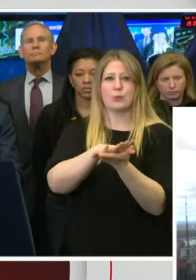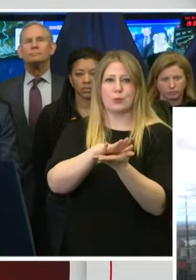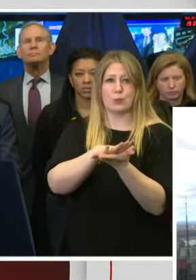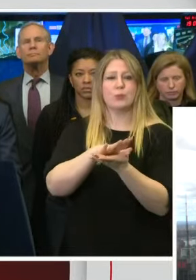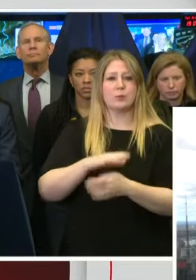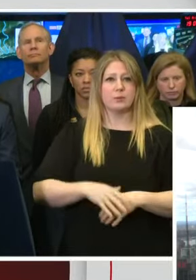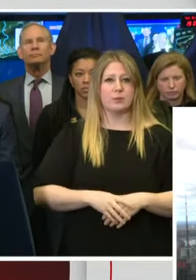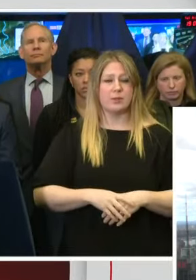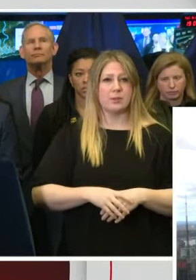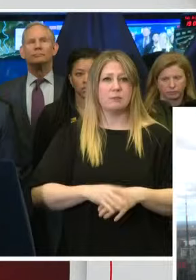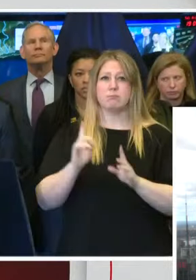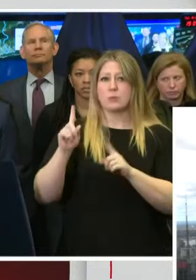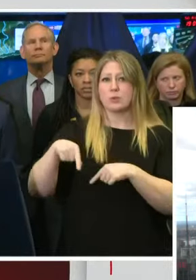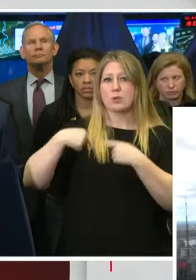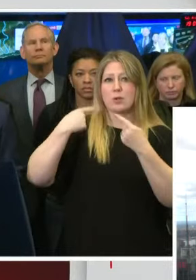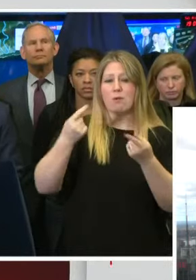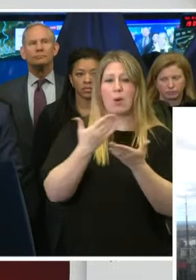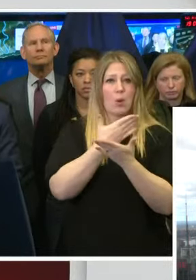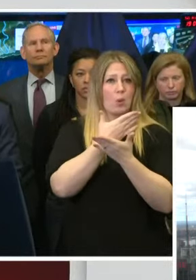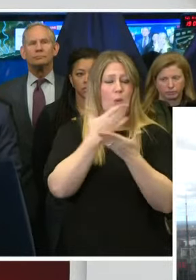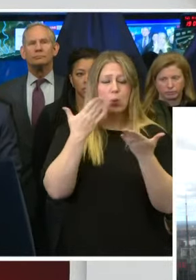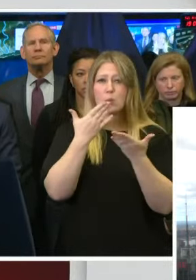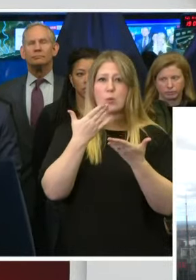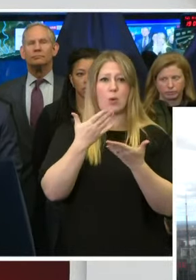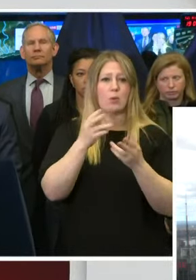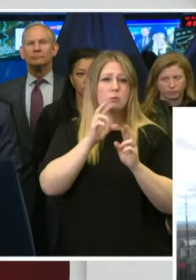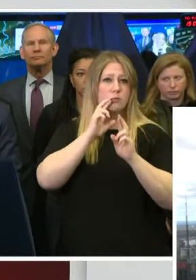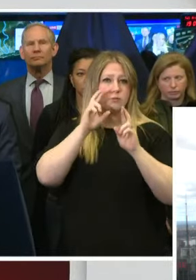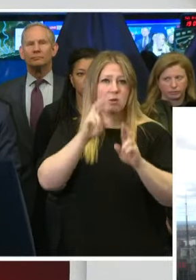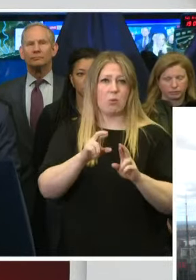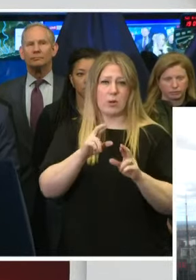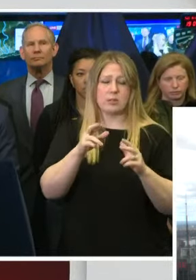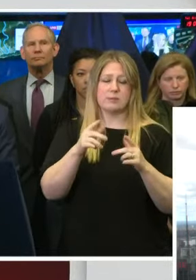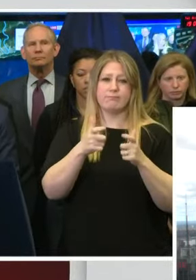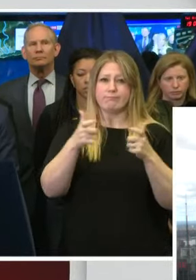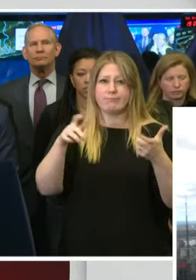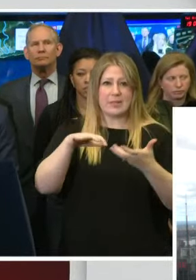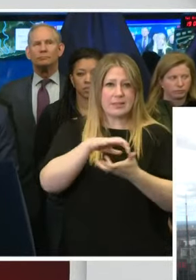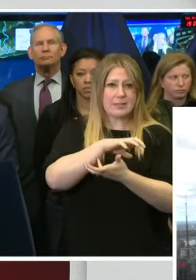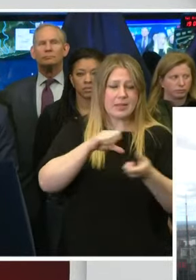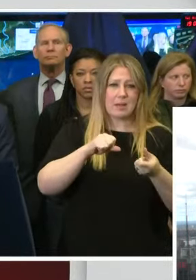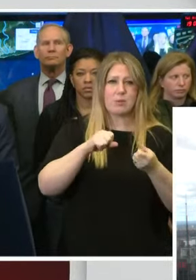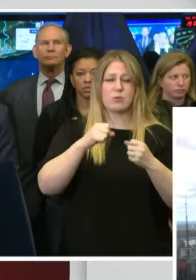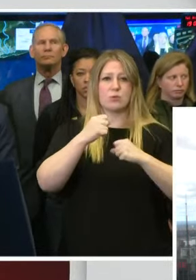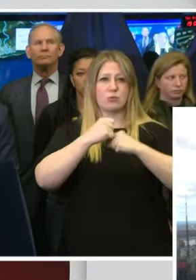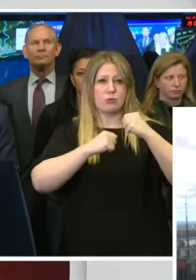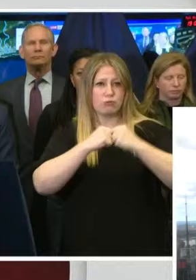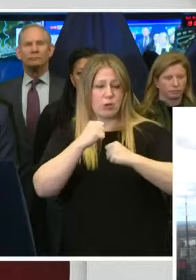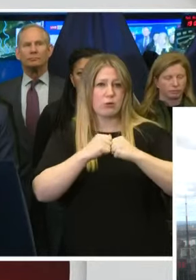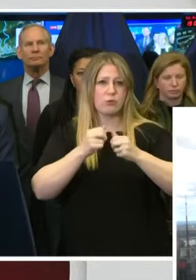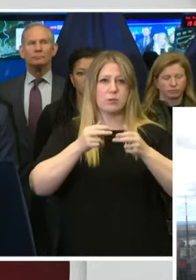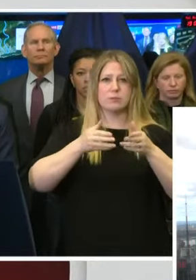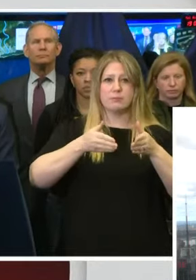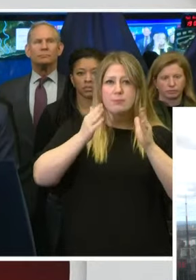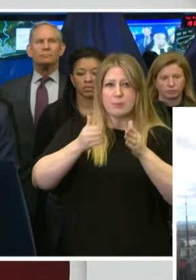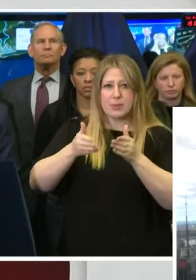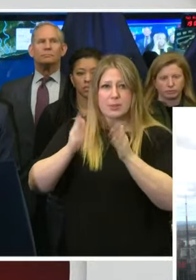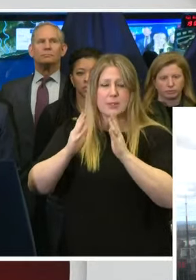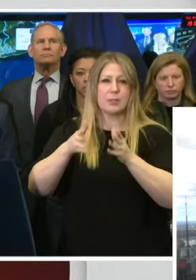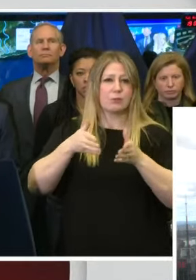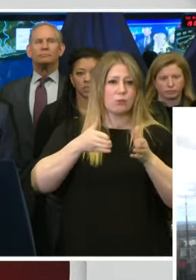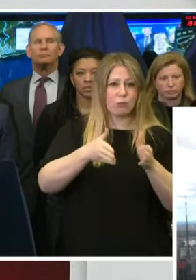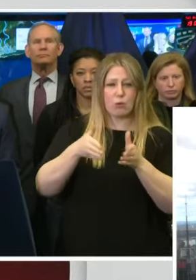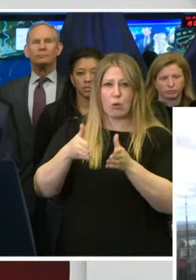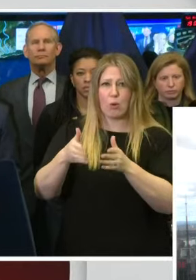any reports of major impacts to our infrastructure or injuries. But of course, we're still assessing the situation and